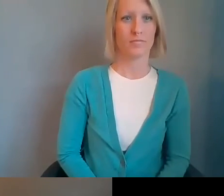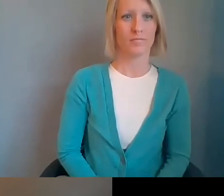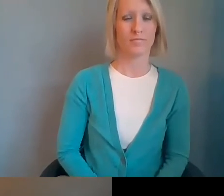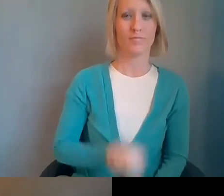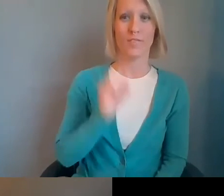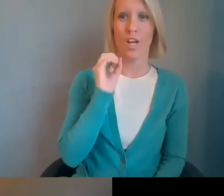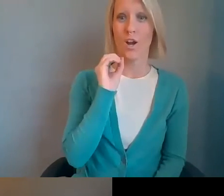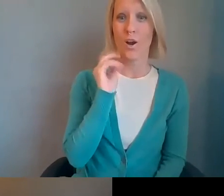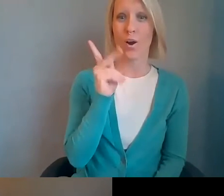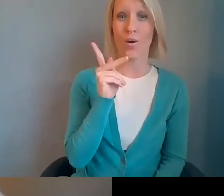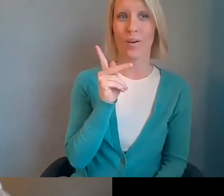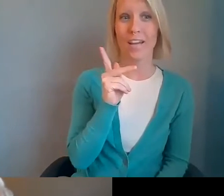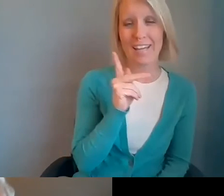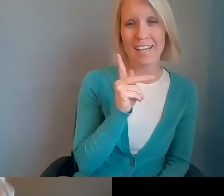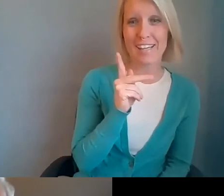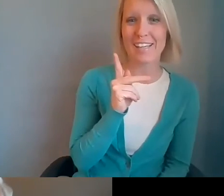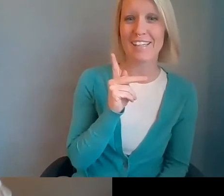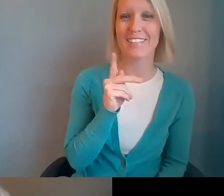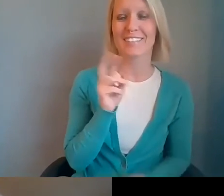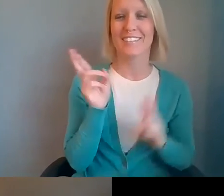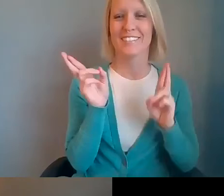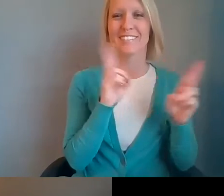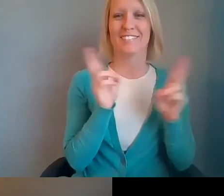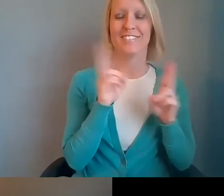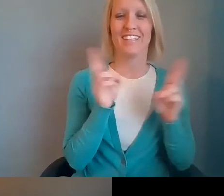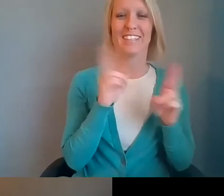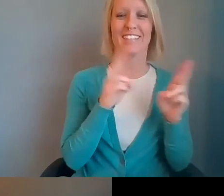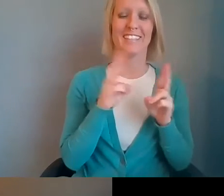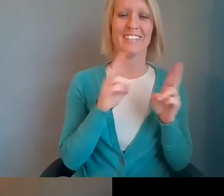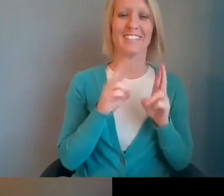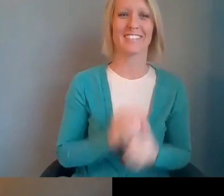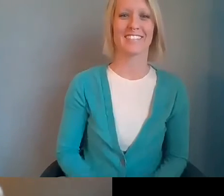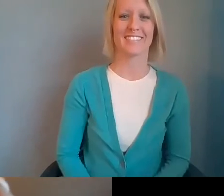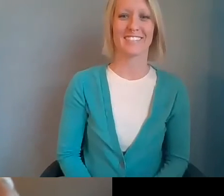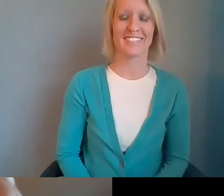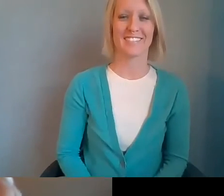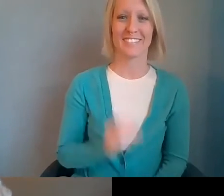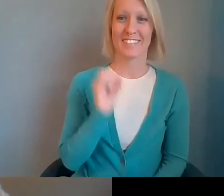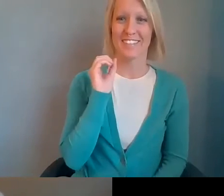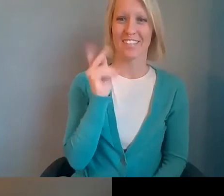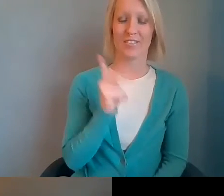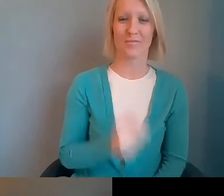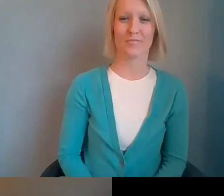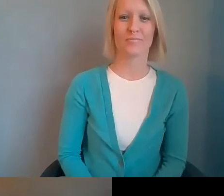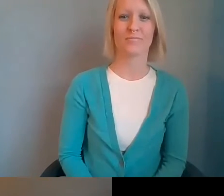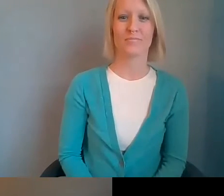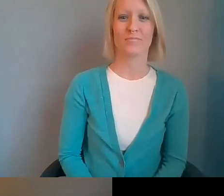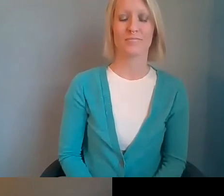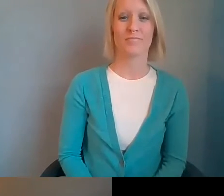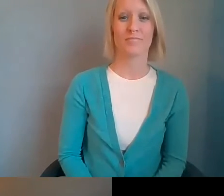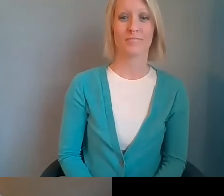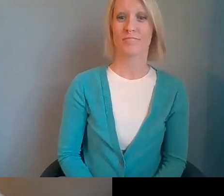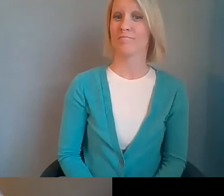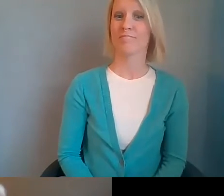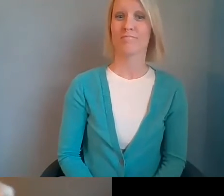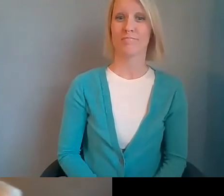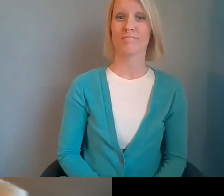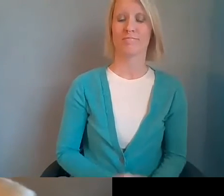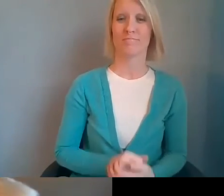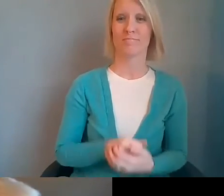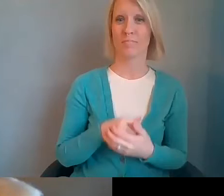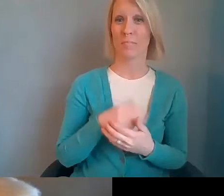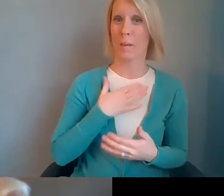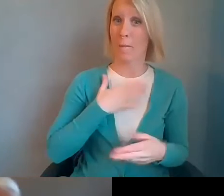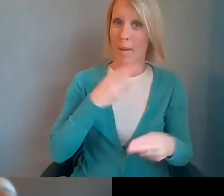It says recording, so we must be. Okay, ready. Okay, and I don't know how to start this. To tell you, my name is